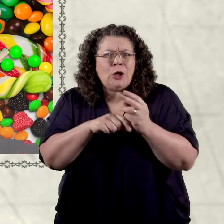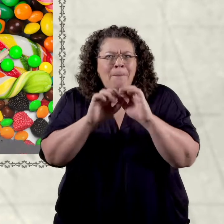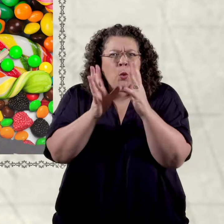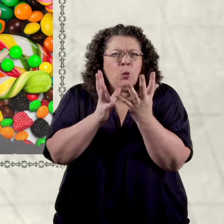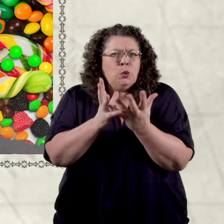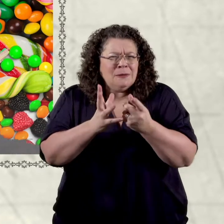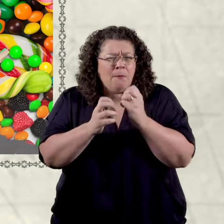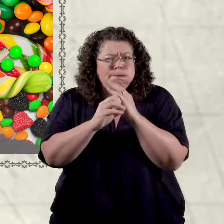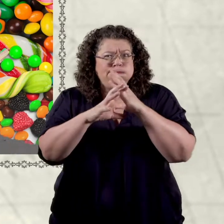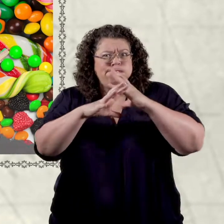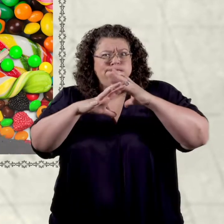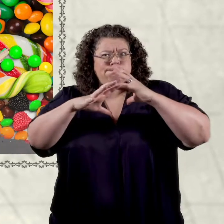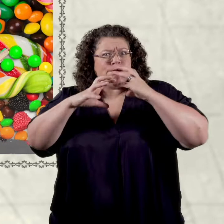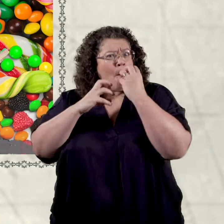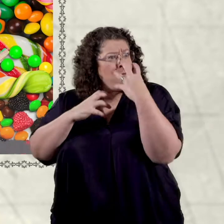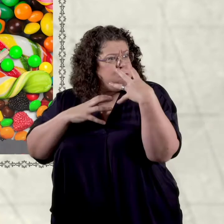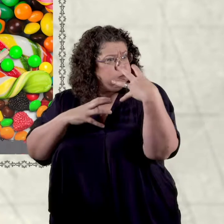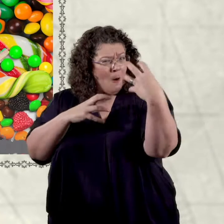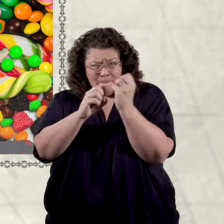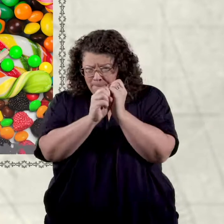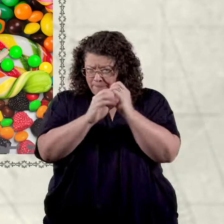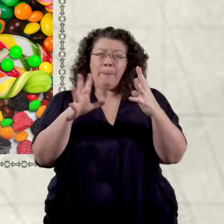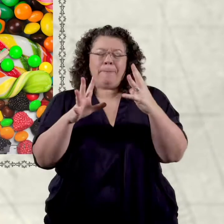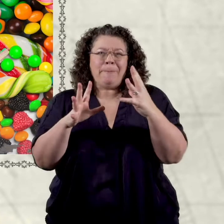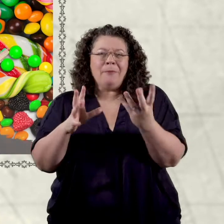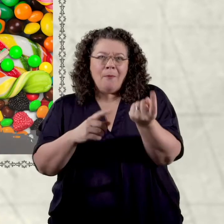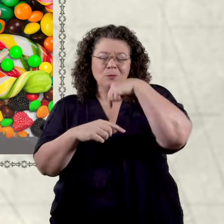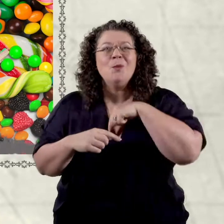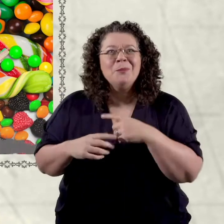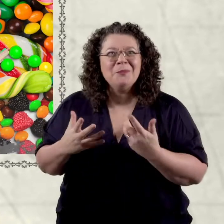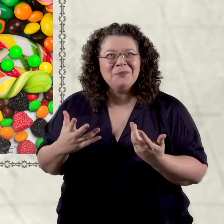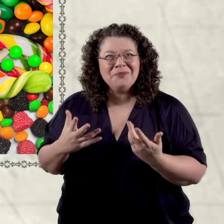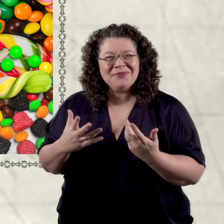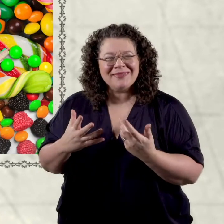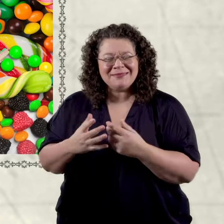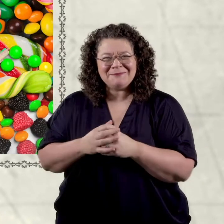blow to enormous sizes before you pop them and gobble them back.